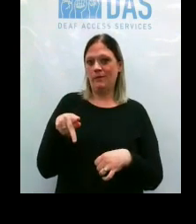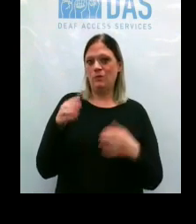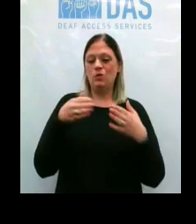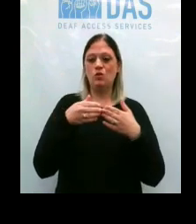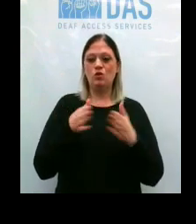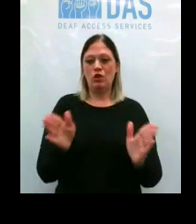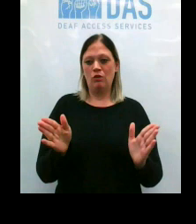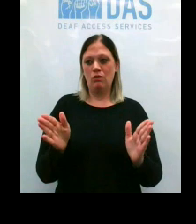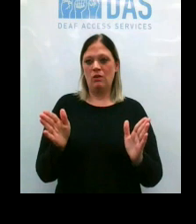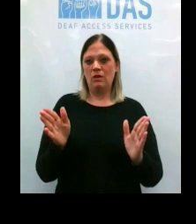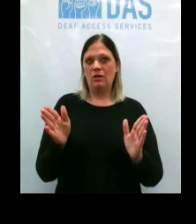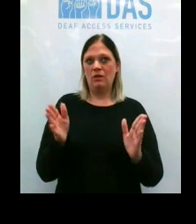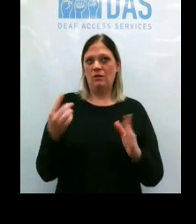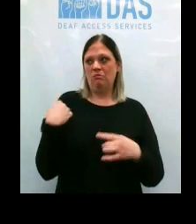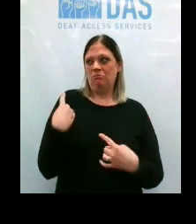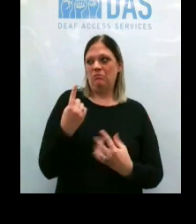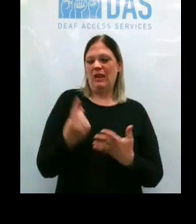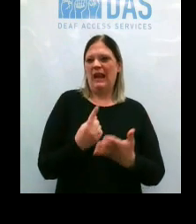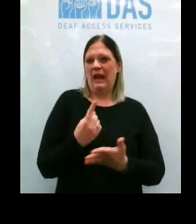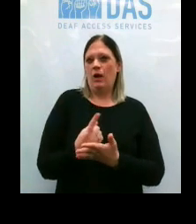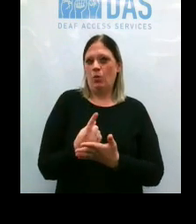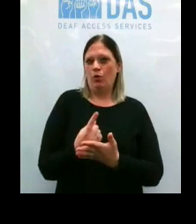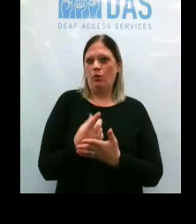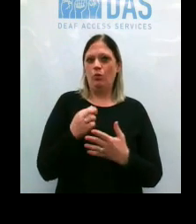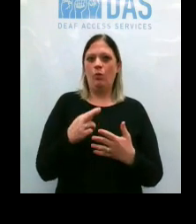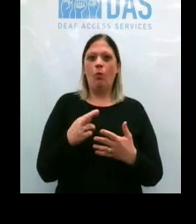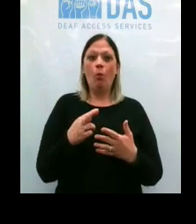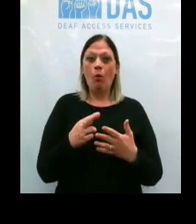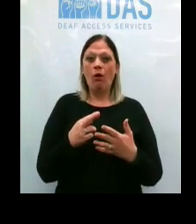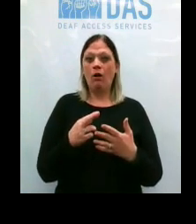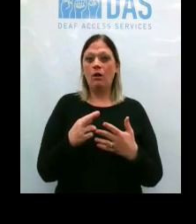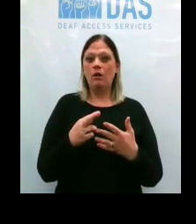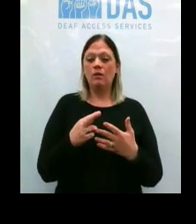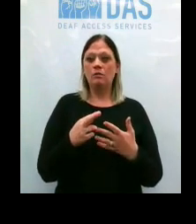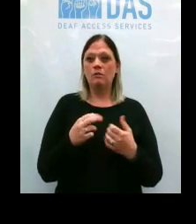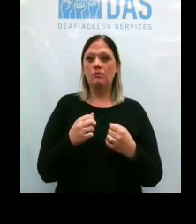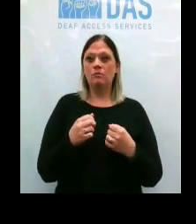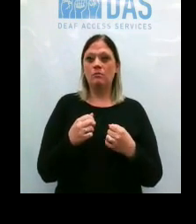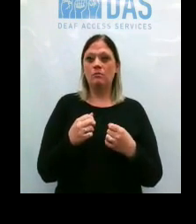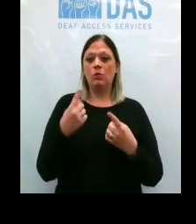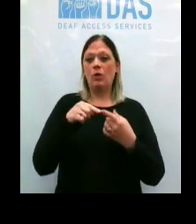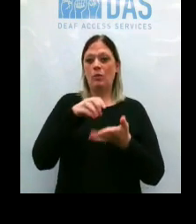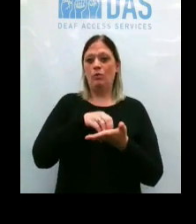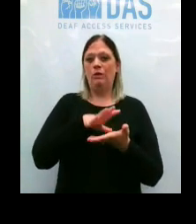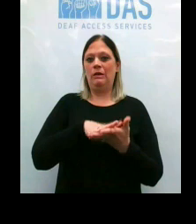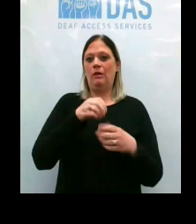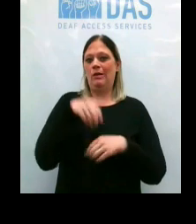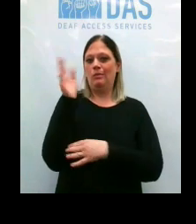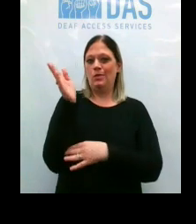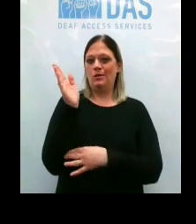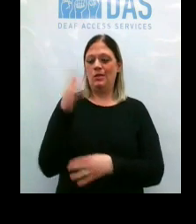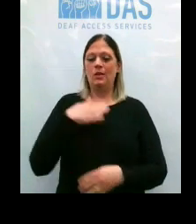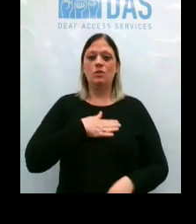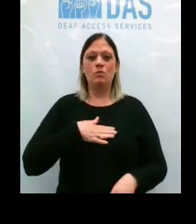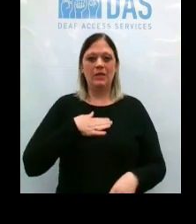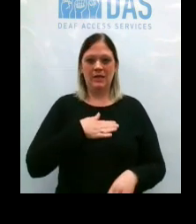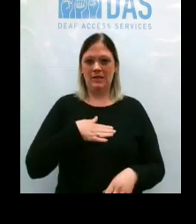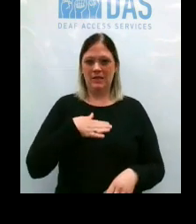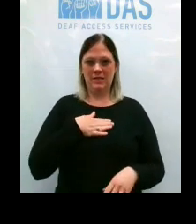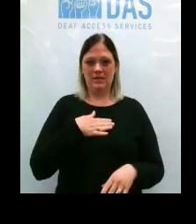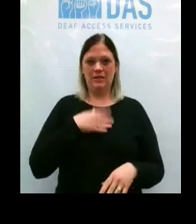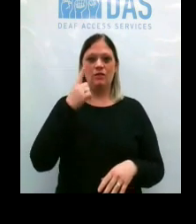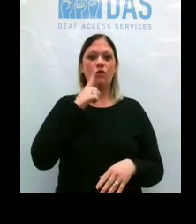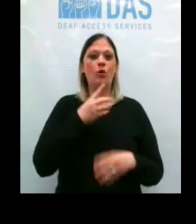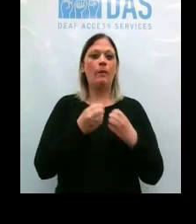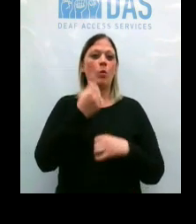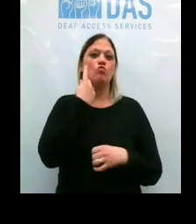generally in the last hour, or as otherwise noted in the presentation. So please, for the latest